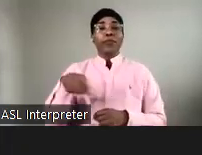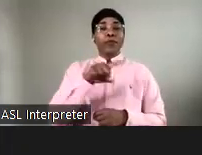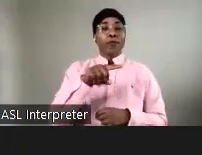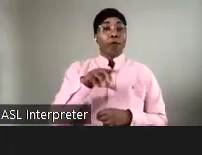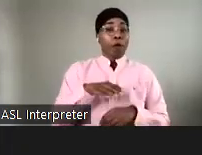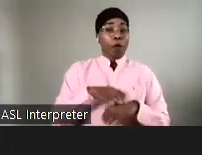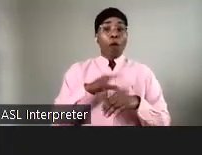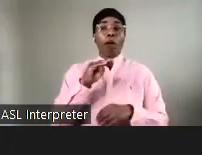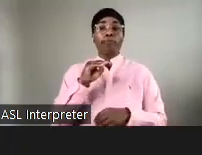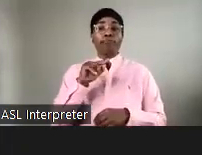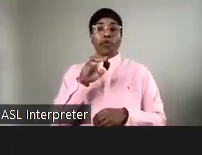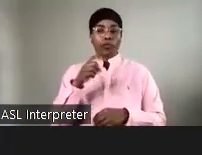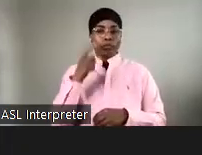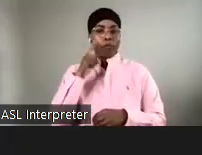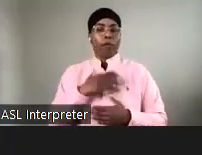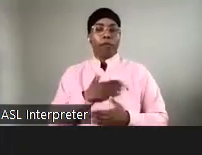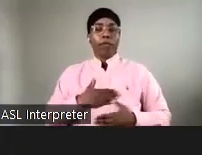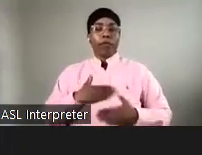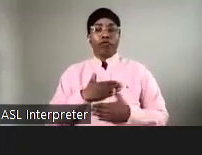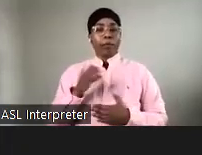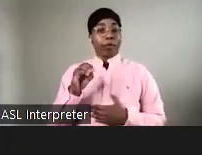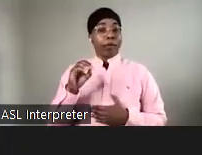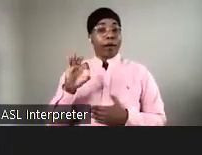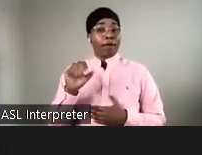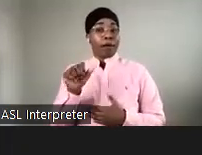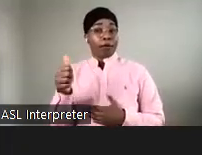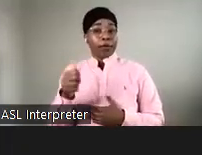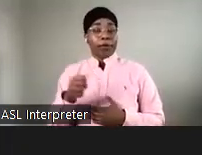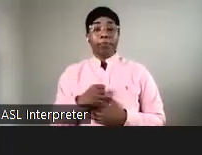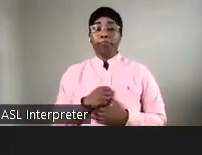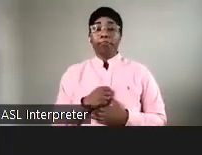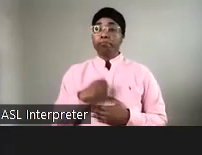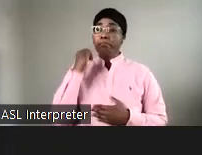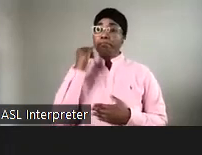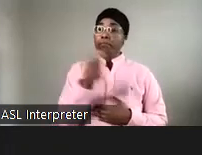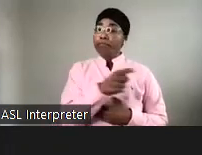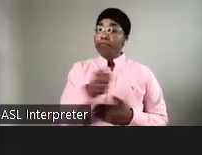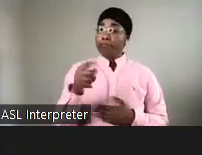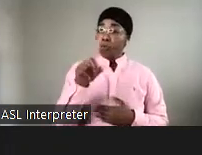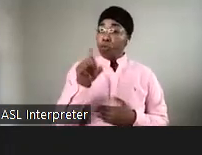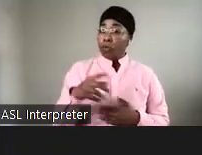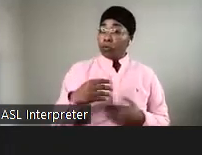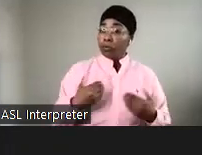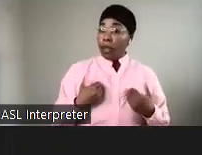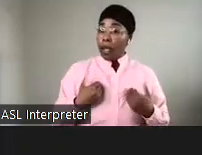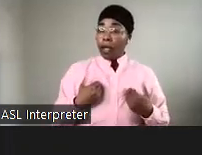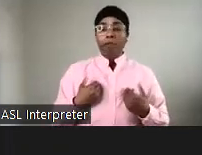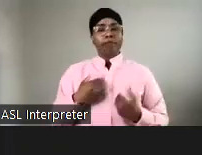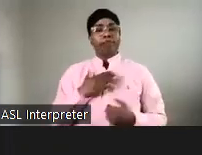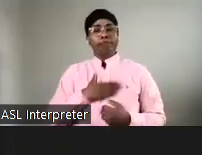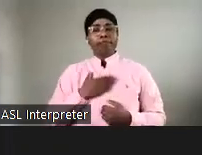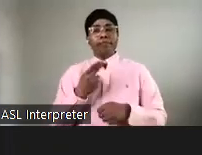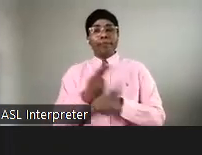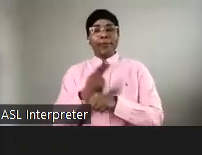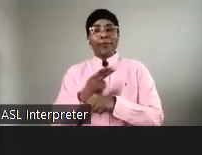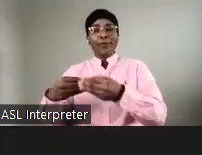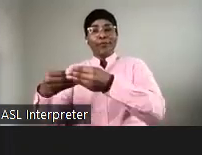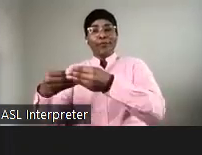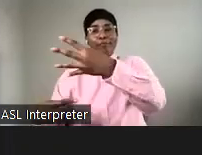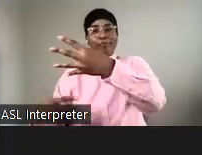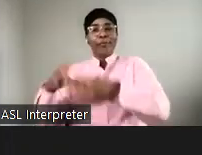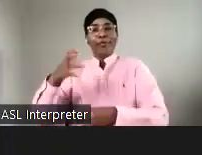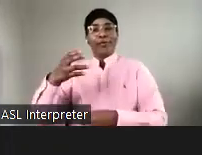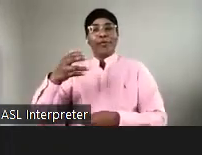the enjoyment of others. If you have a question, please enter it using the chat box and be sure to choose to send the chat to